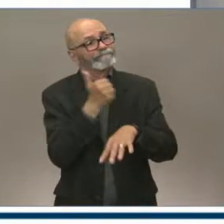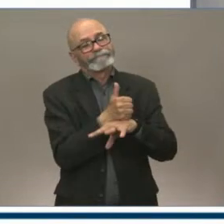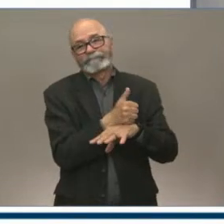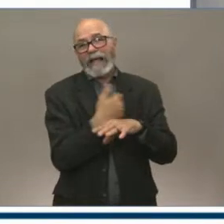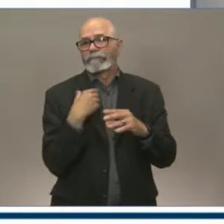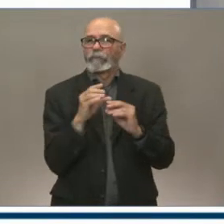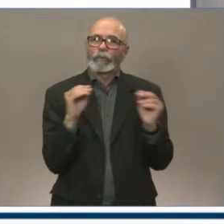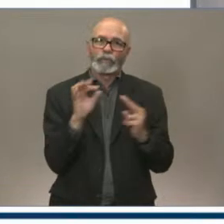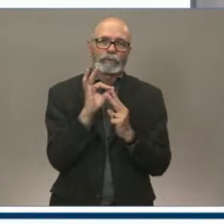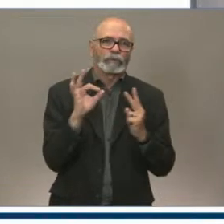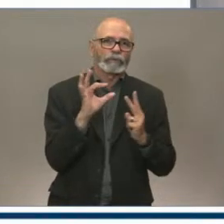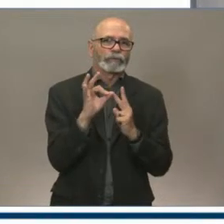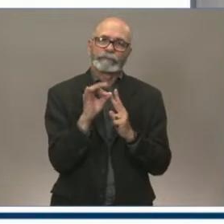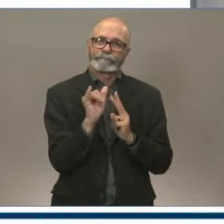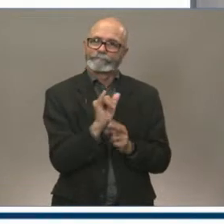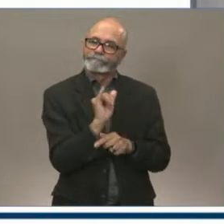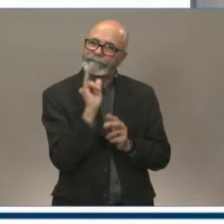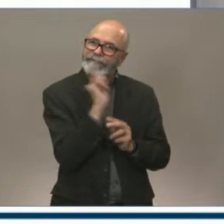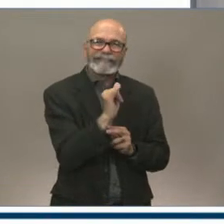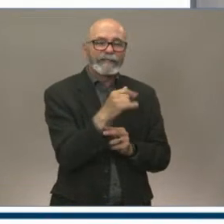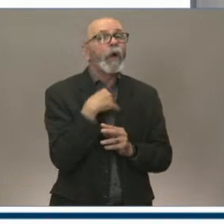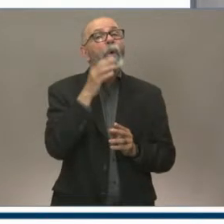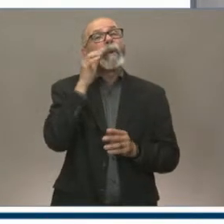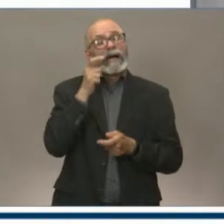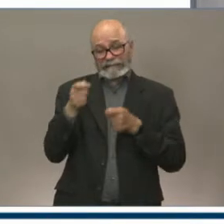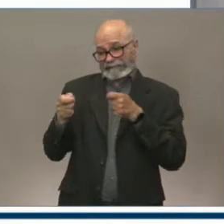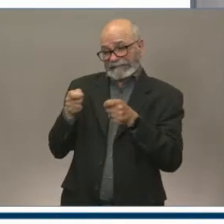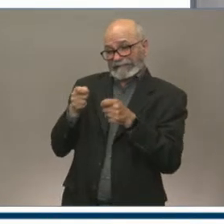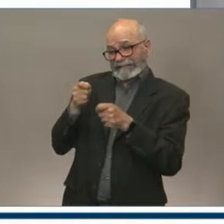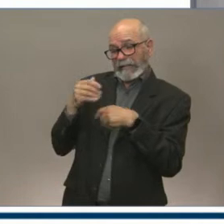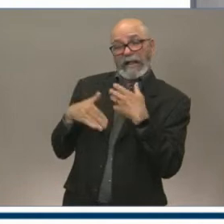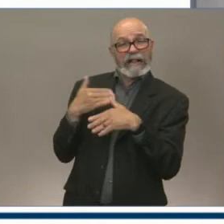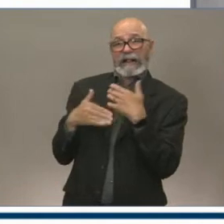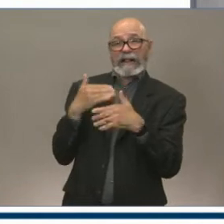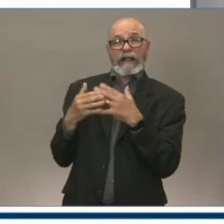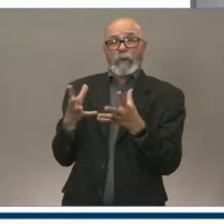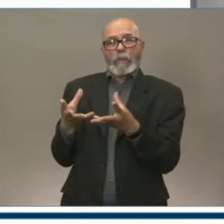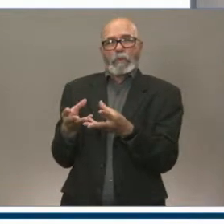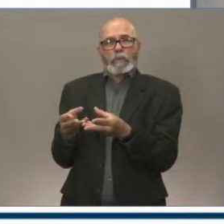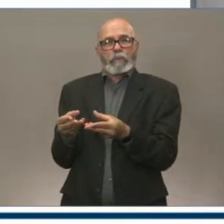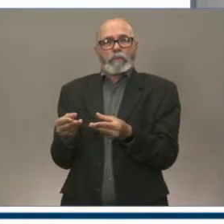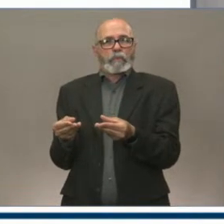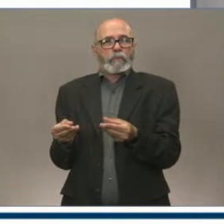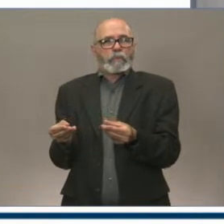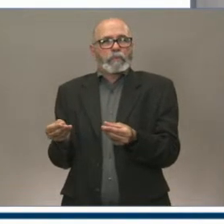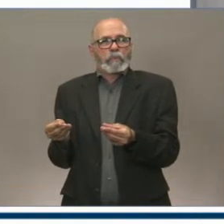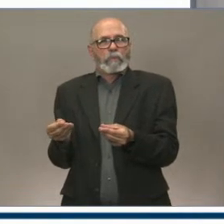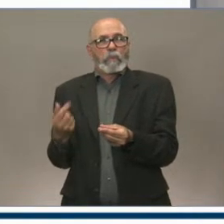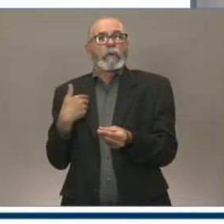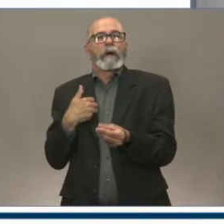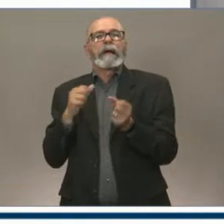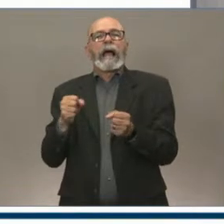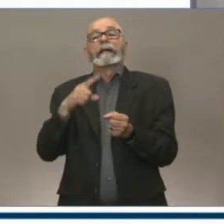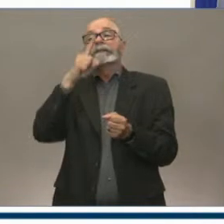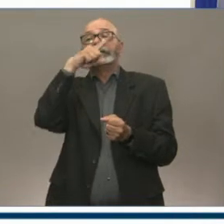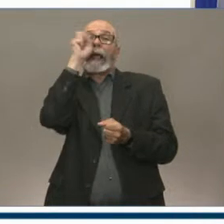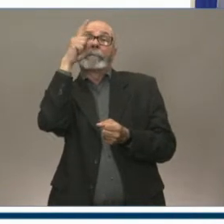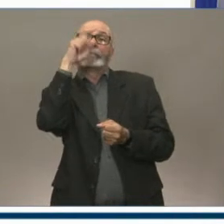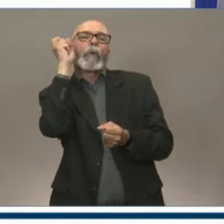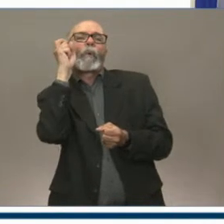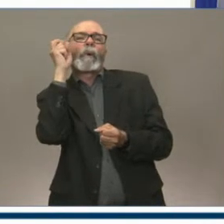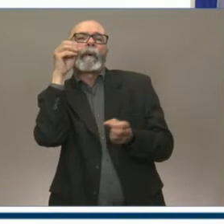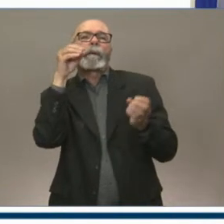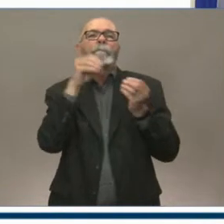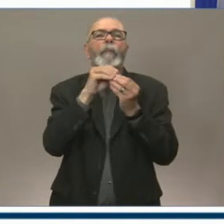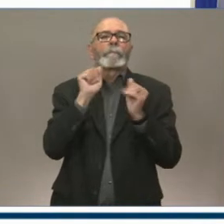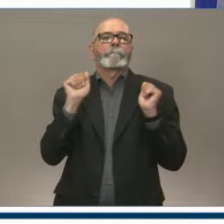and the faster that we can get this in control, the more closer that we're going to be back to normal. Go ahead, Daryl, with